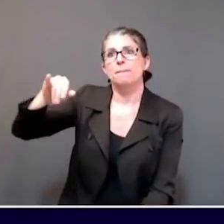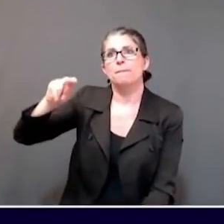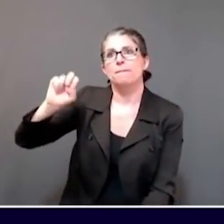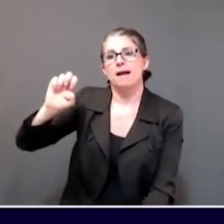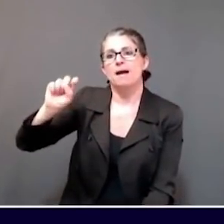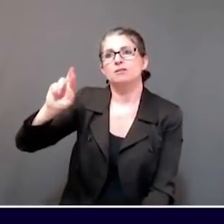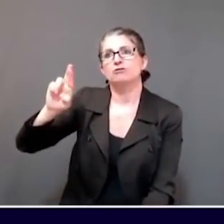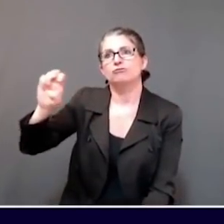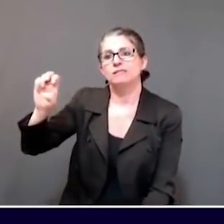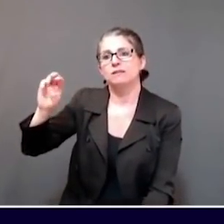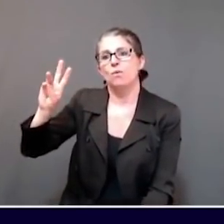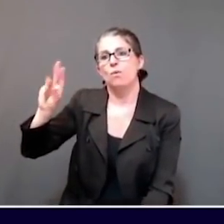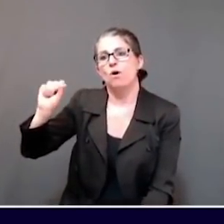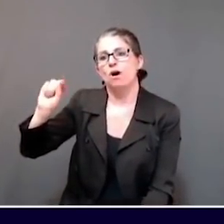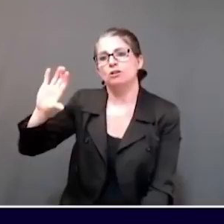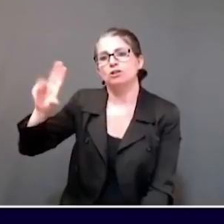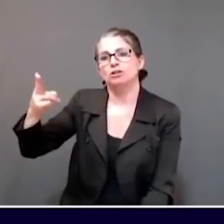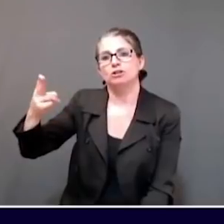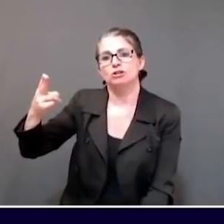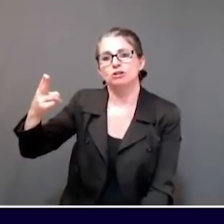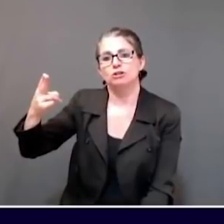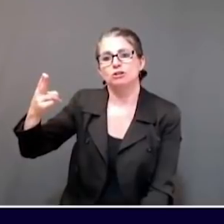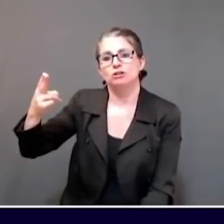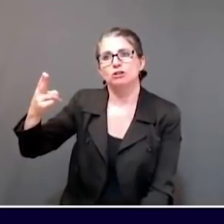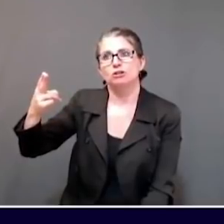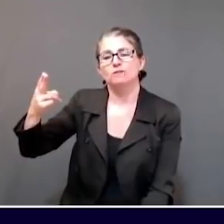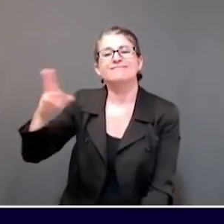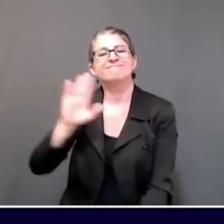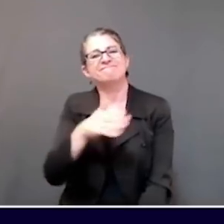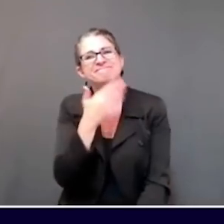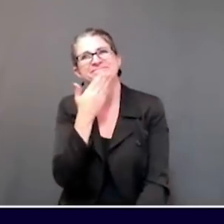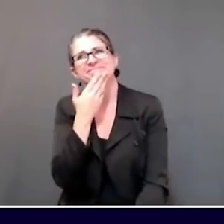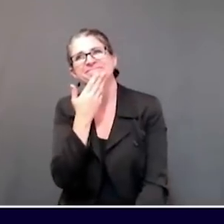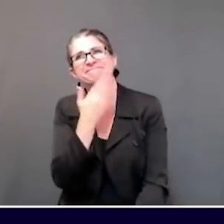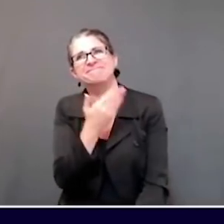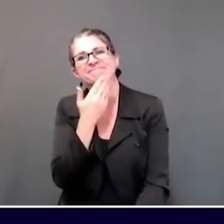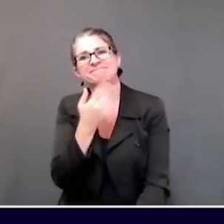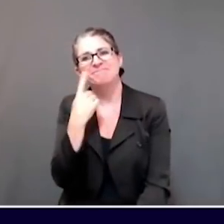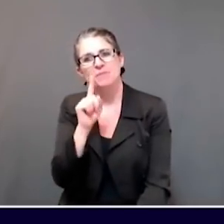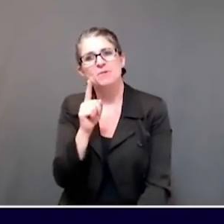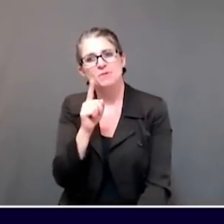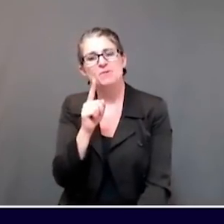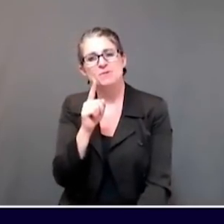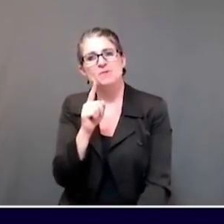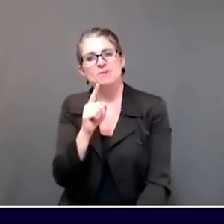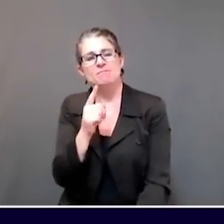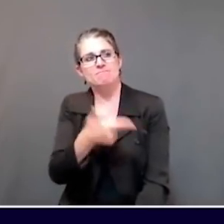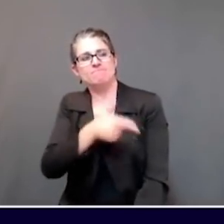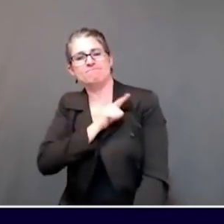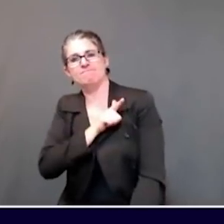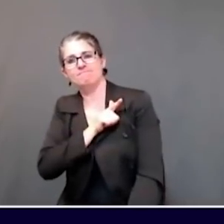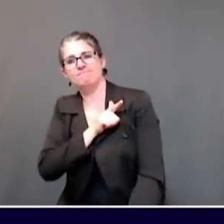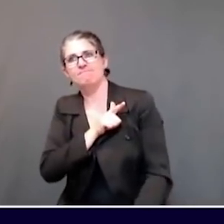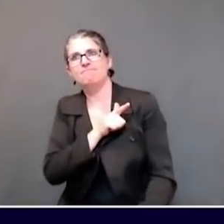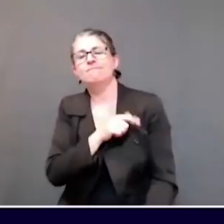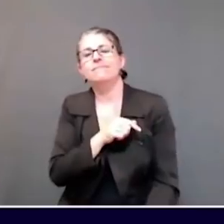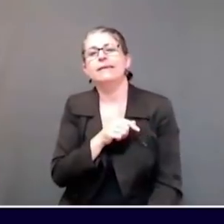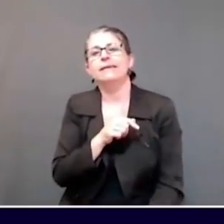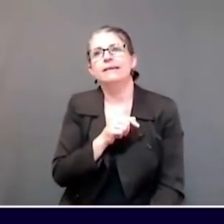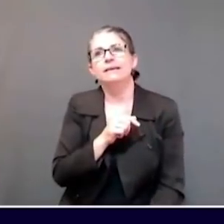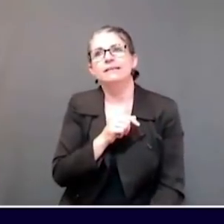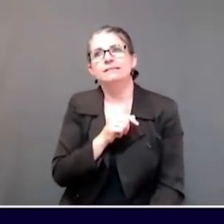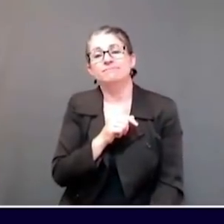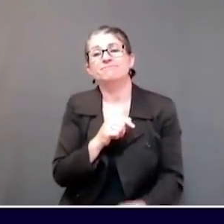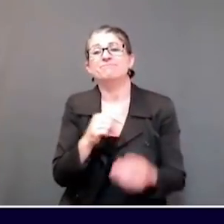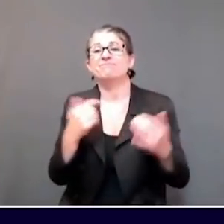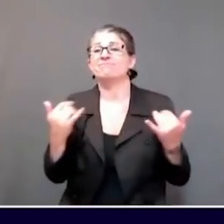Hey, thank you for the opportunity to ask a question today. So we've been in this pandemic for months now, and many of us, I'm